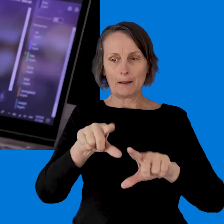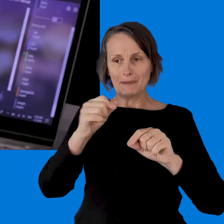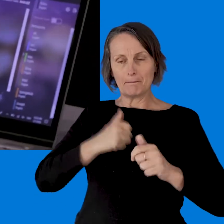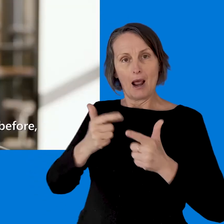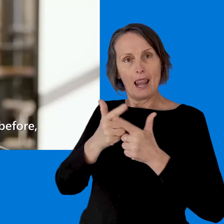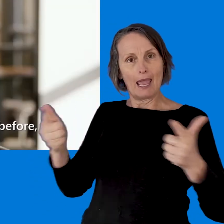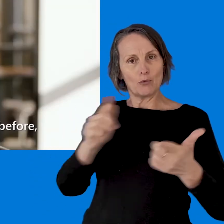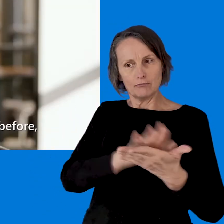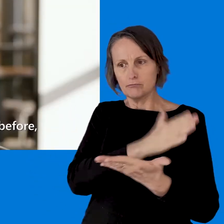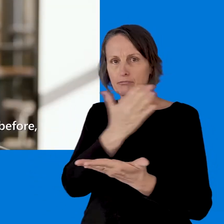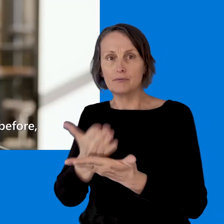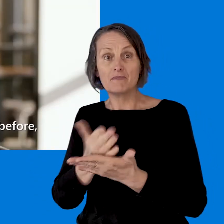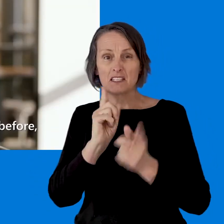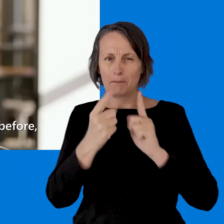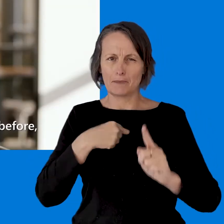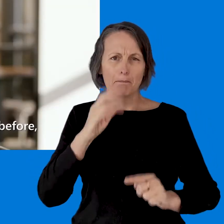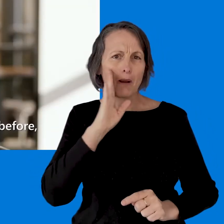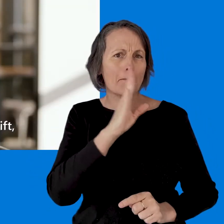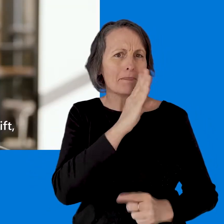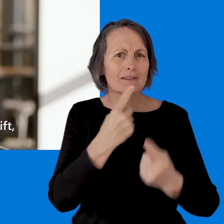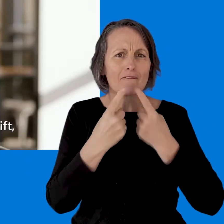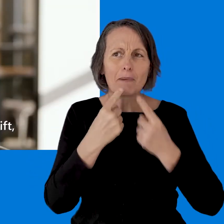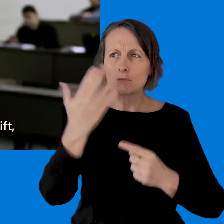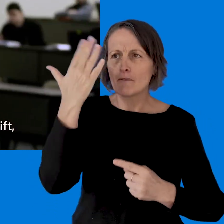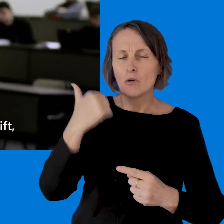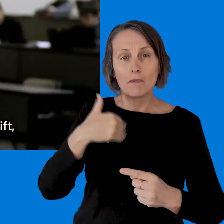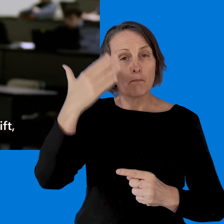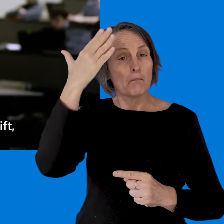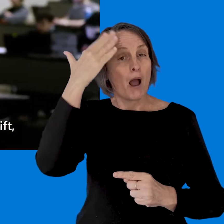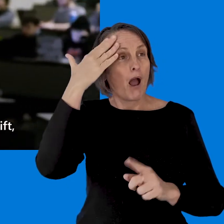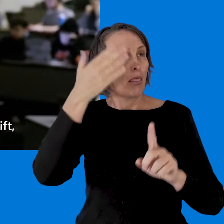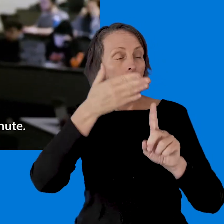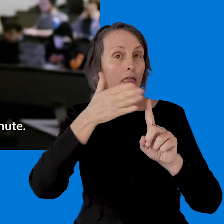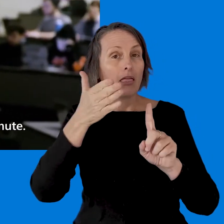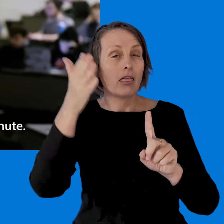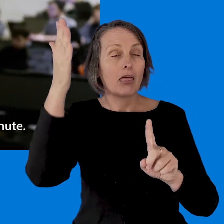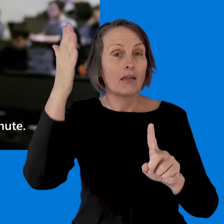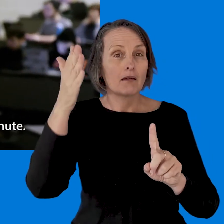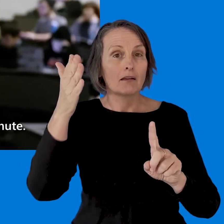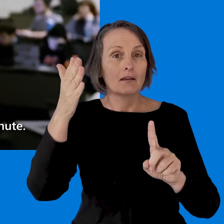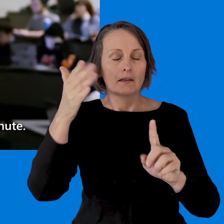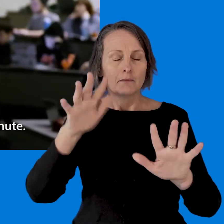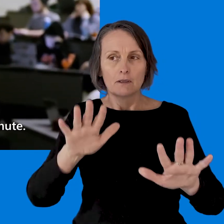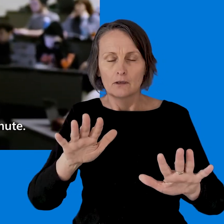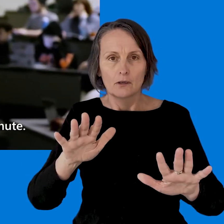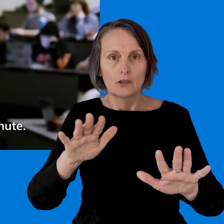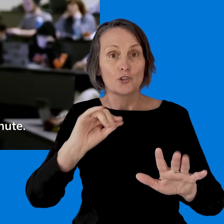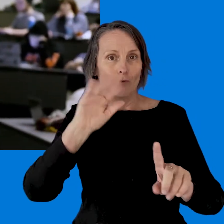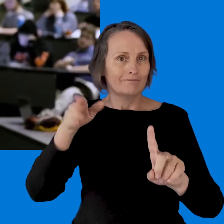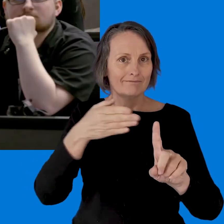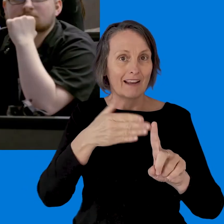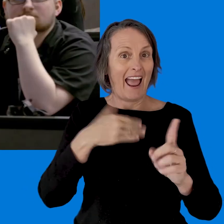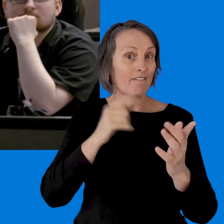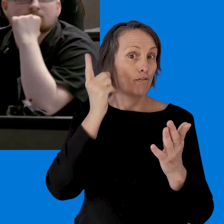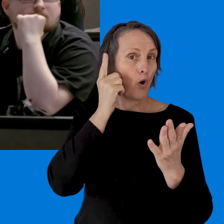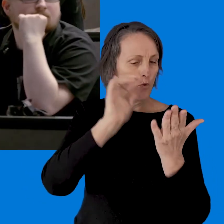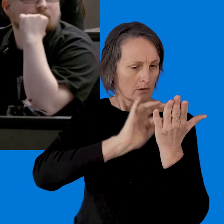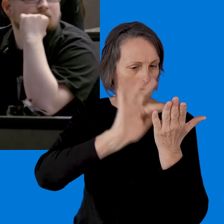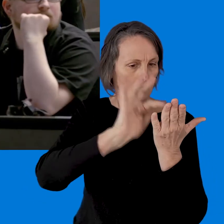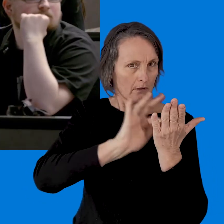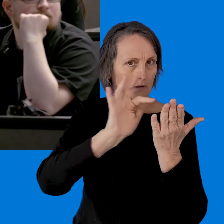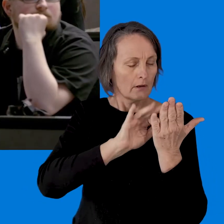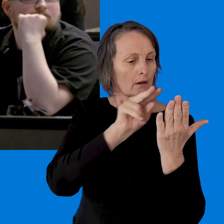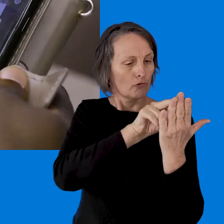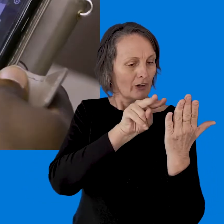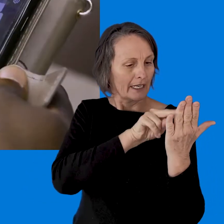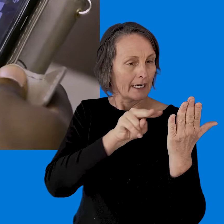in best. Sometimes I would miss information before because either my mind would drift or I'd think something else for a minute. So now that I have my phone,